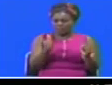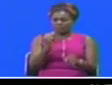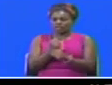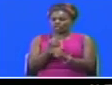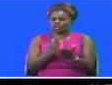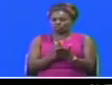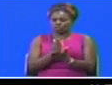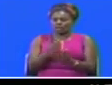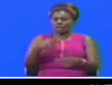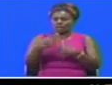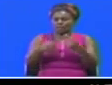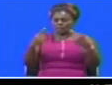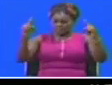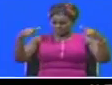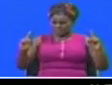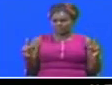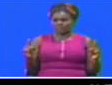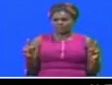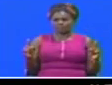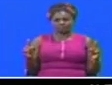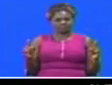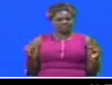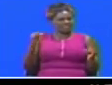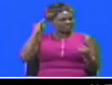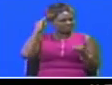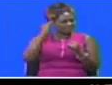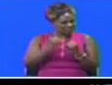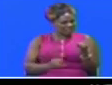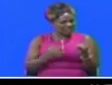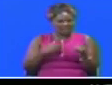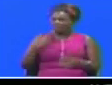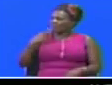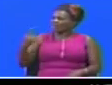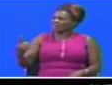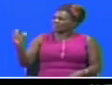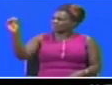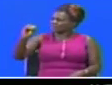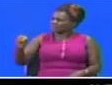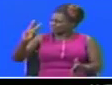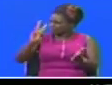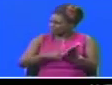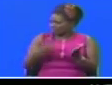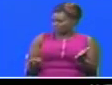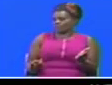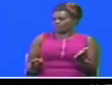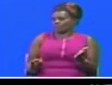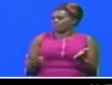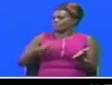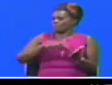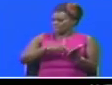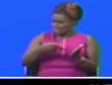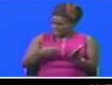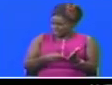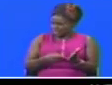this exercise is a success, and finally have a 100% failure rate, means there is a lot to be